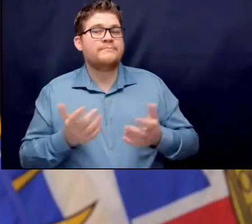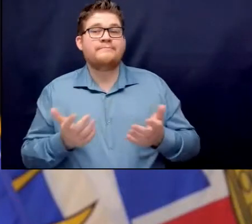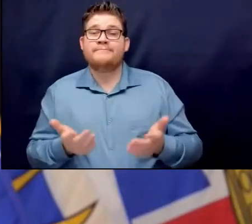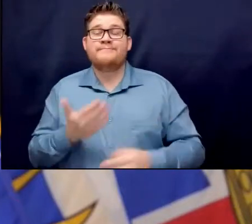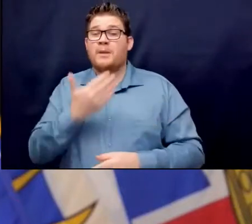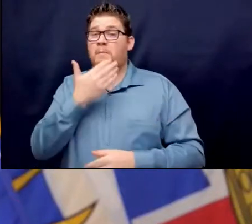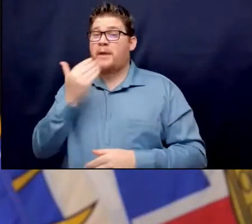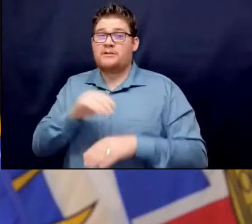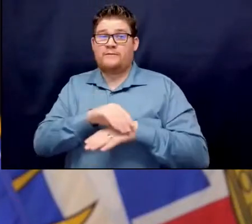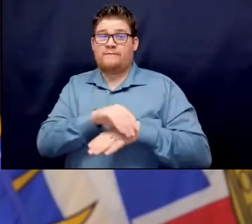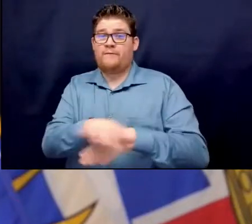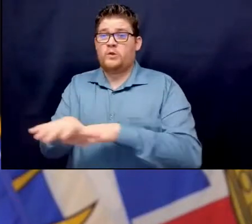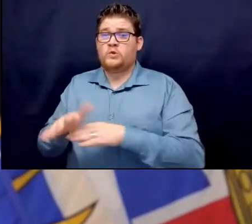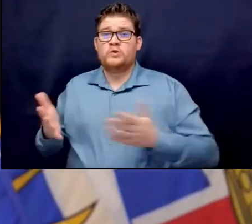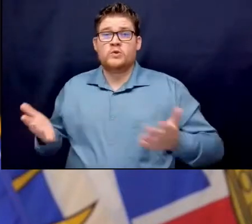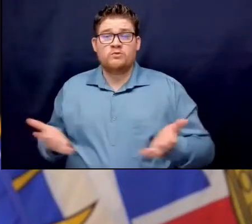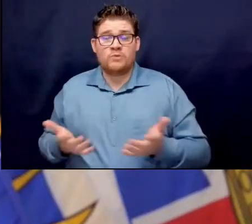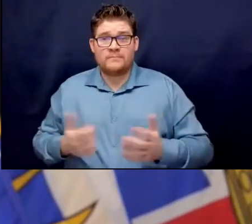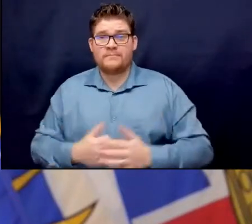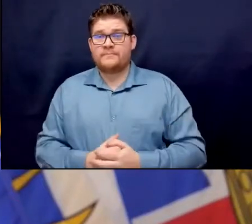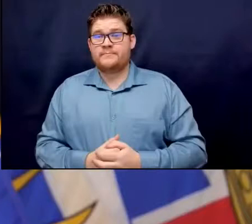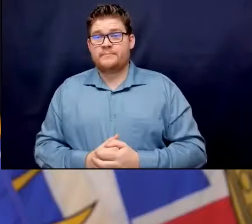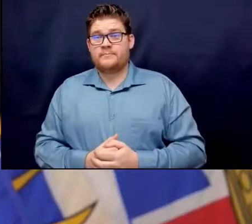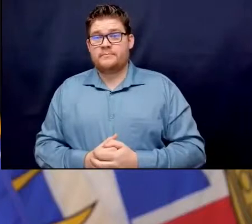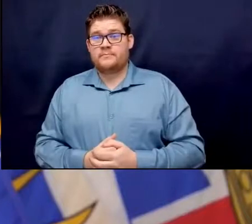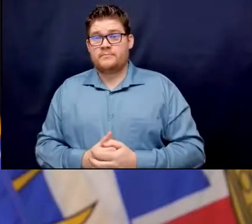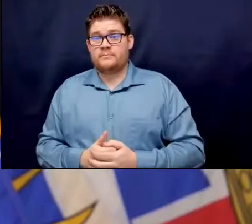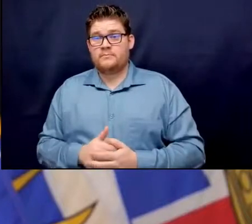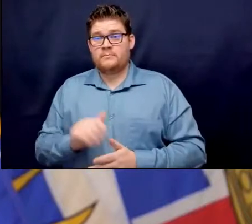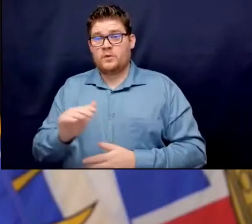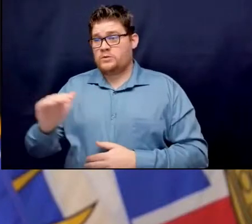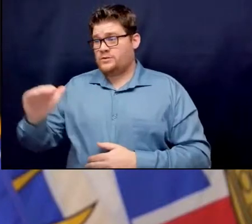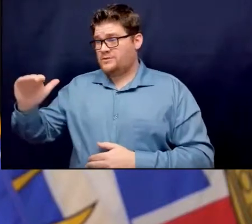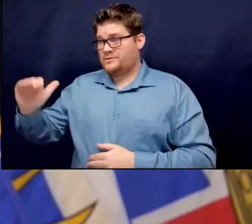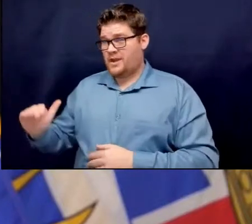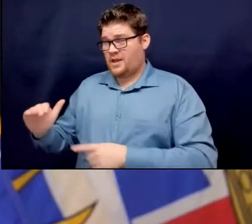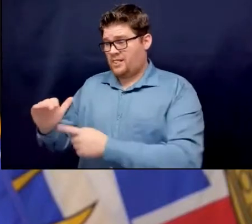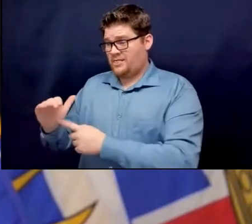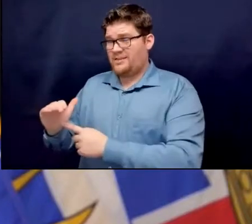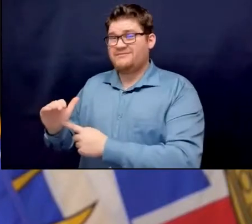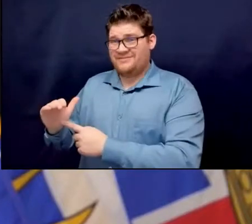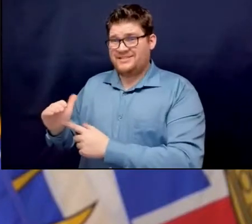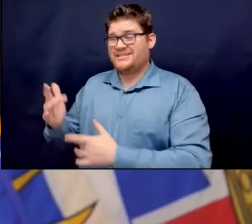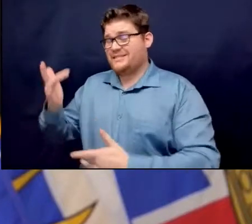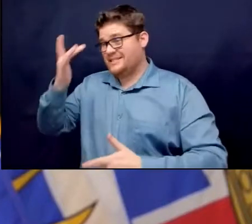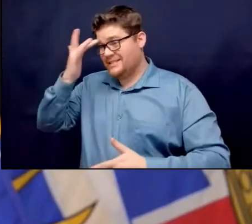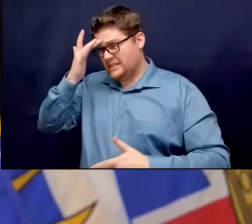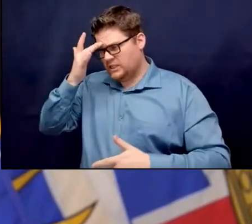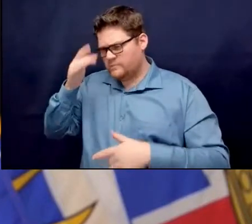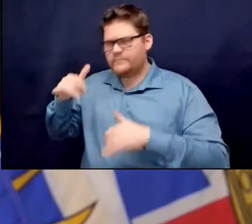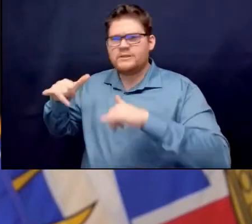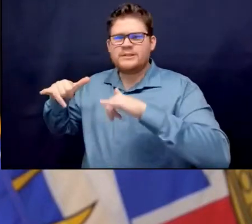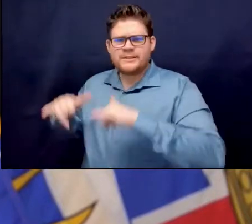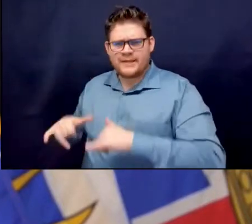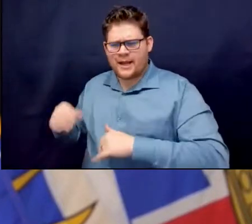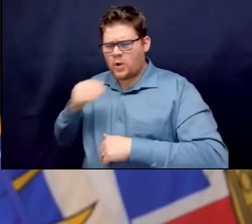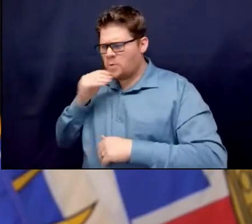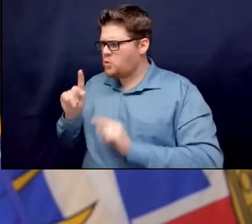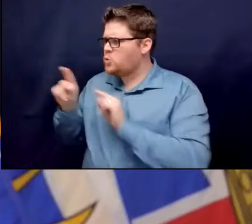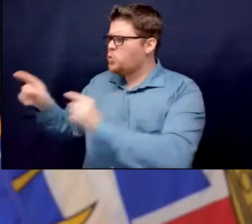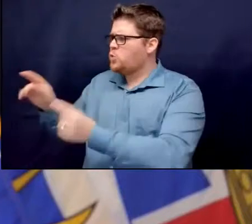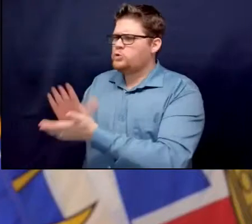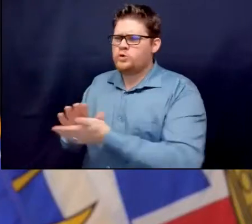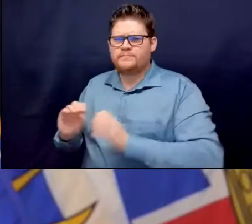The best advice that we have right now is that if your child is ill, keep them home from school, from childcare,